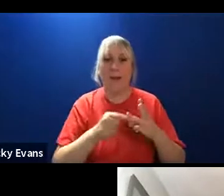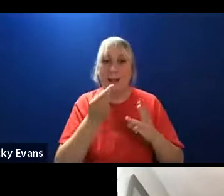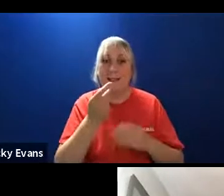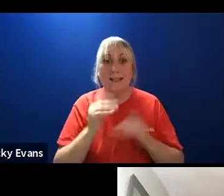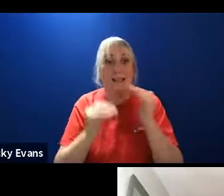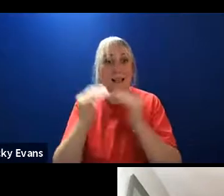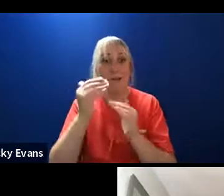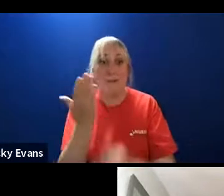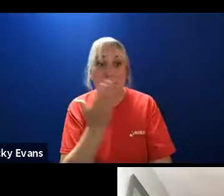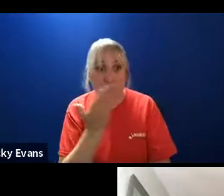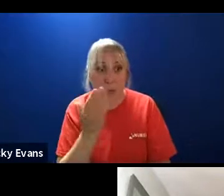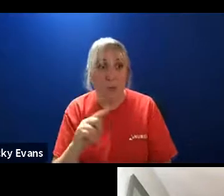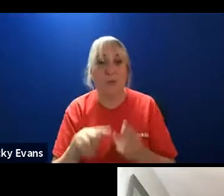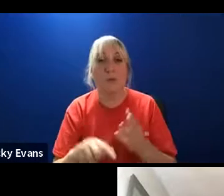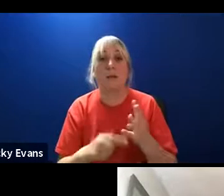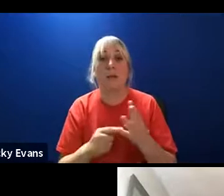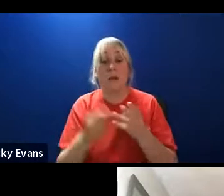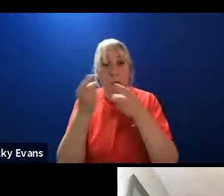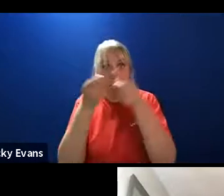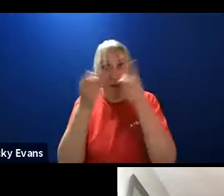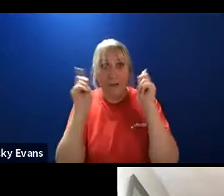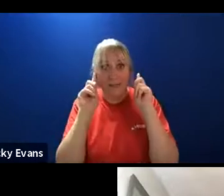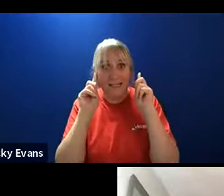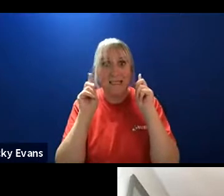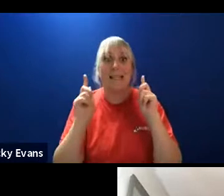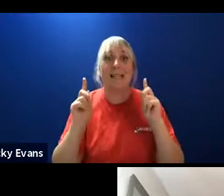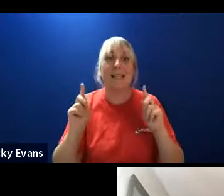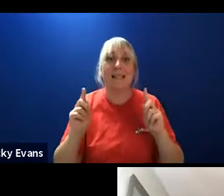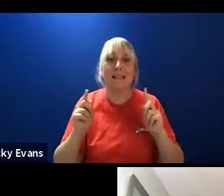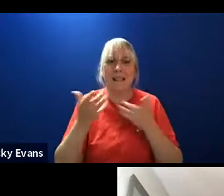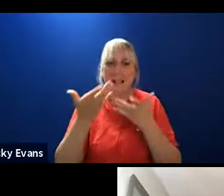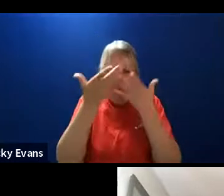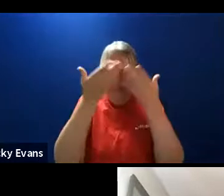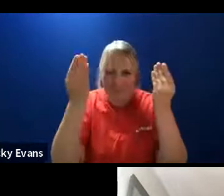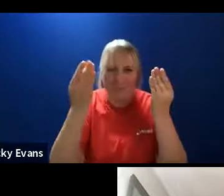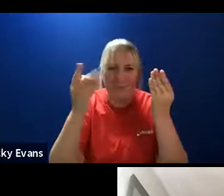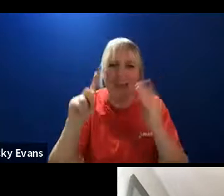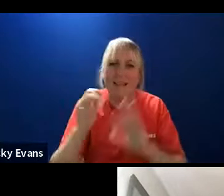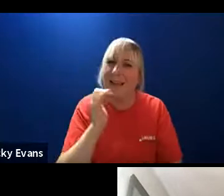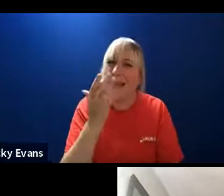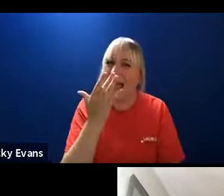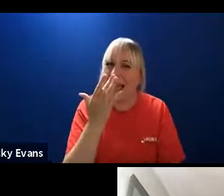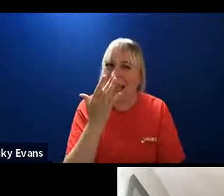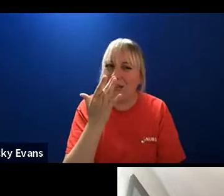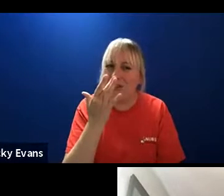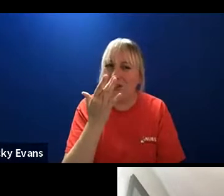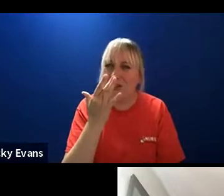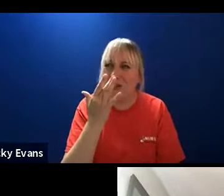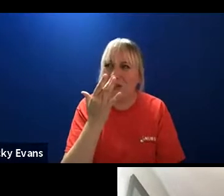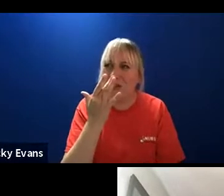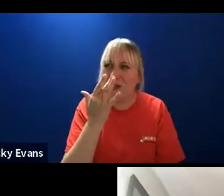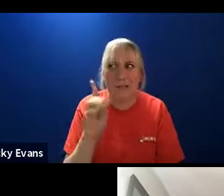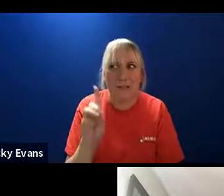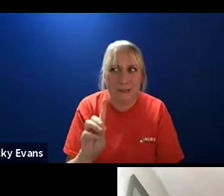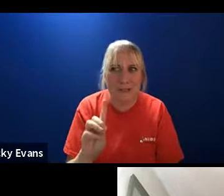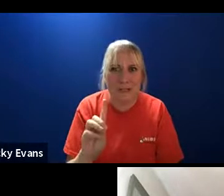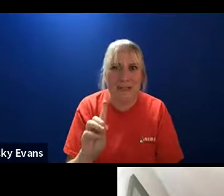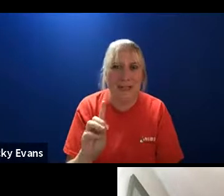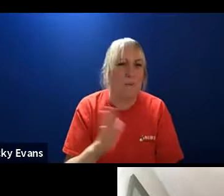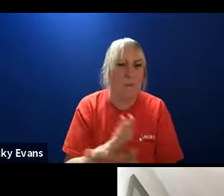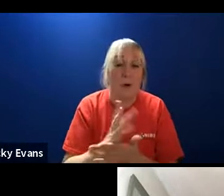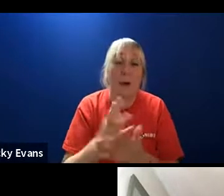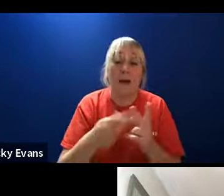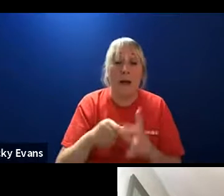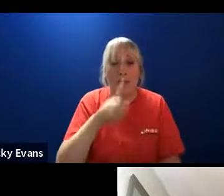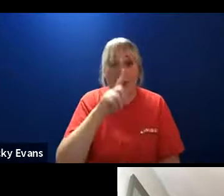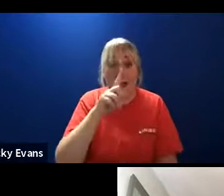the difference is that I can't remember what age it is, but at a certain age, they get to choose whether they want to go